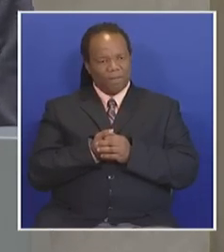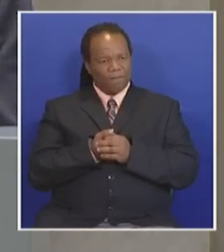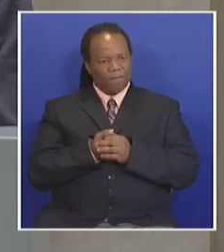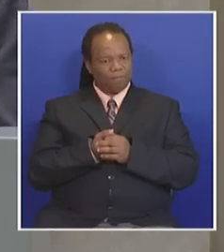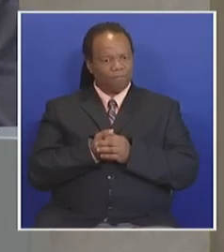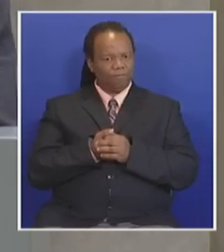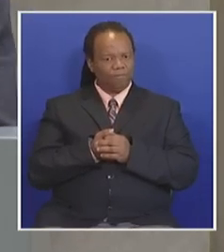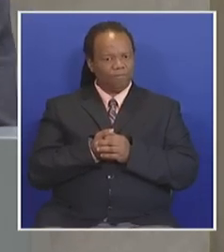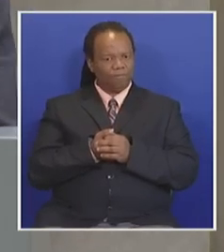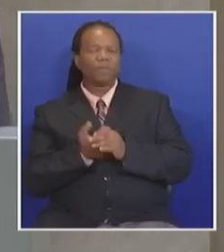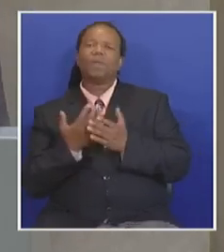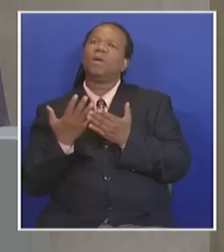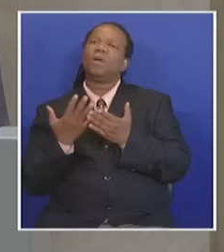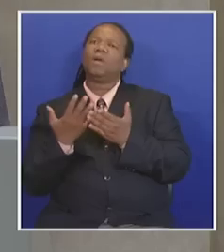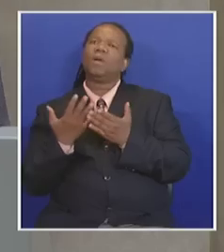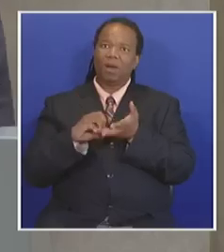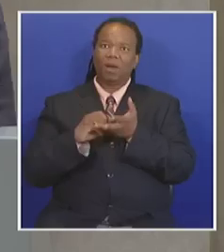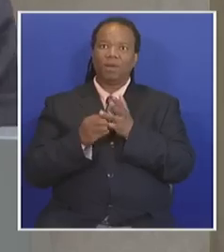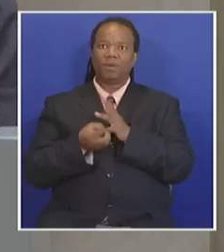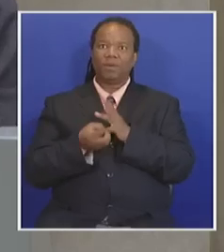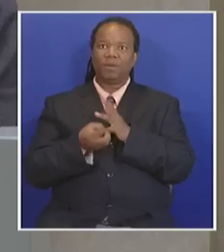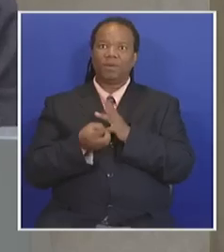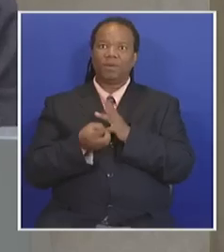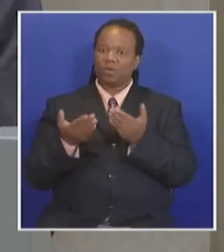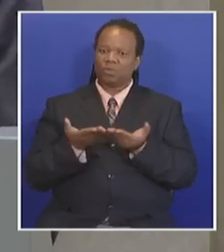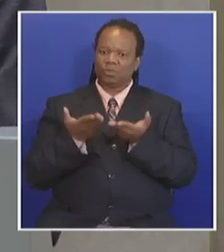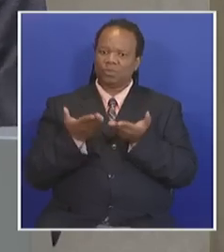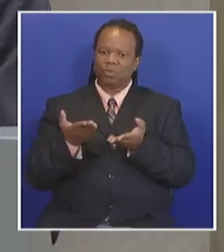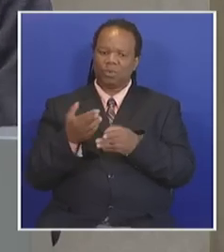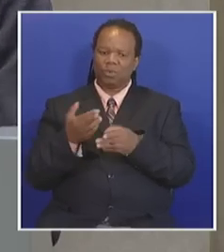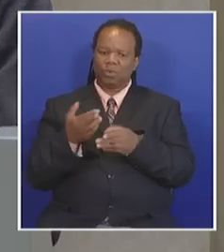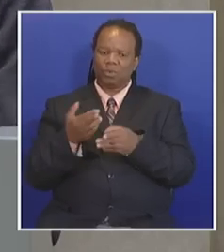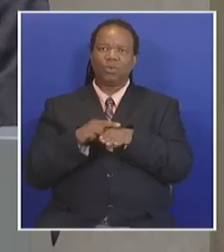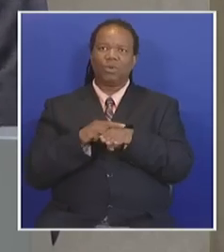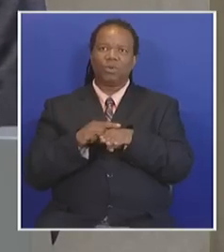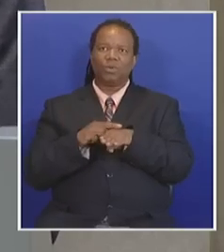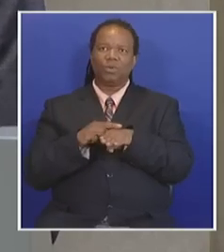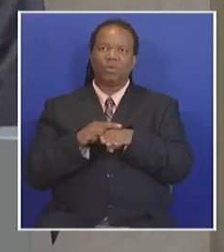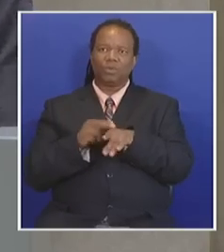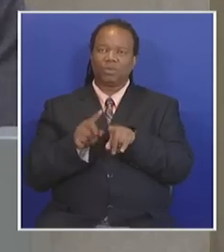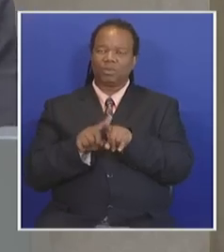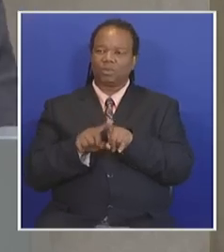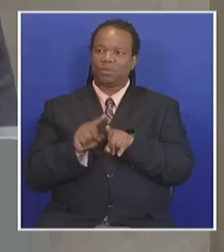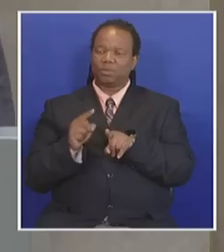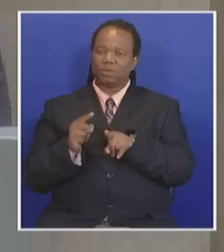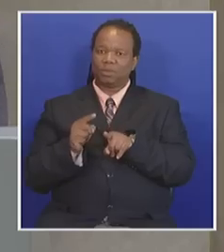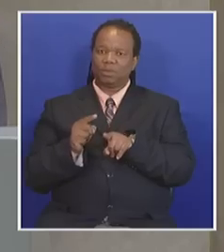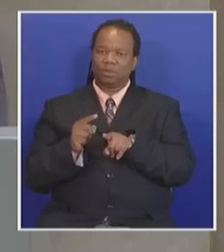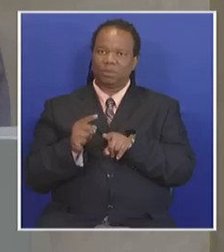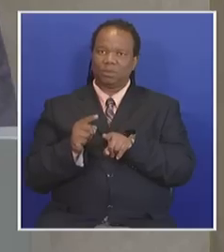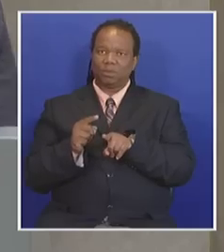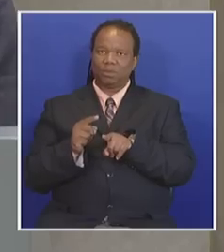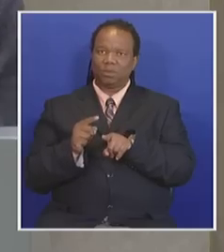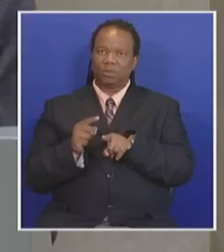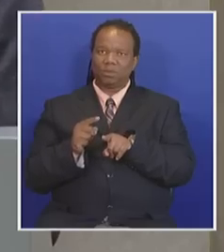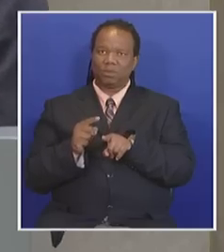DA to ensure that as they go out and want to black votes, but they might make sure also that think about